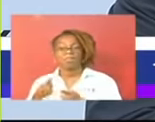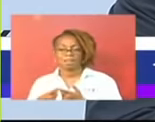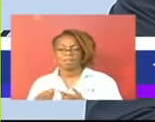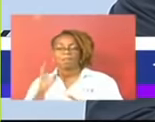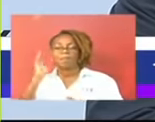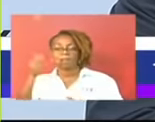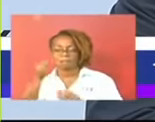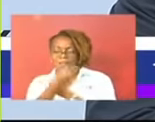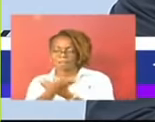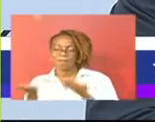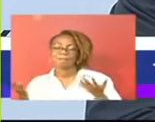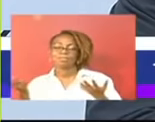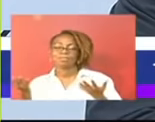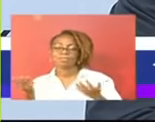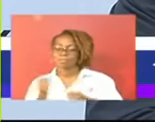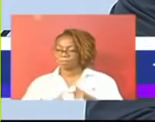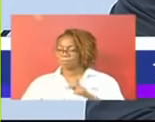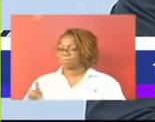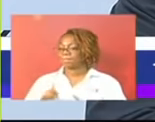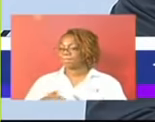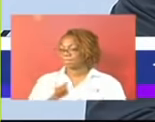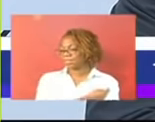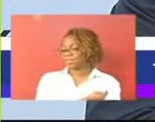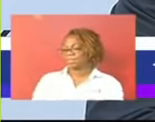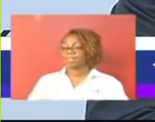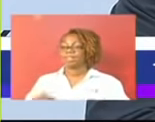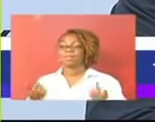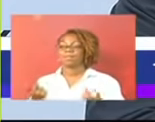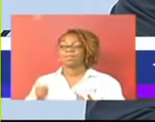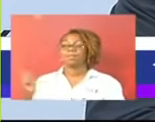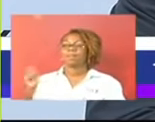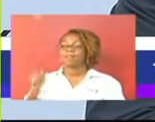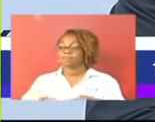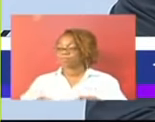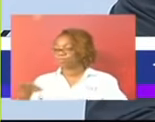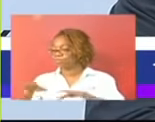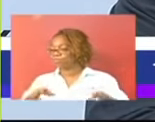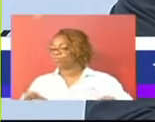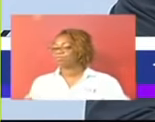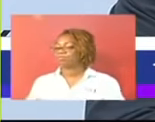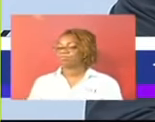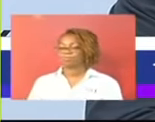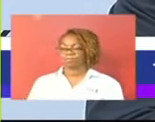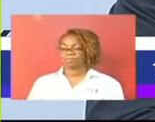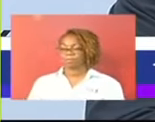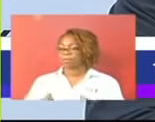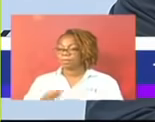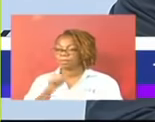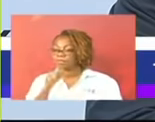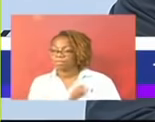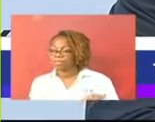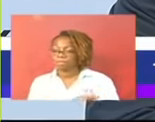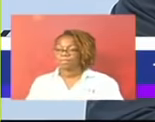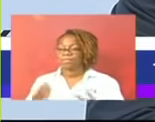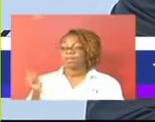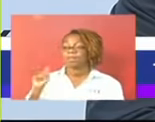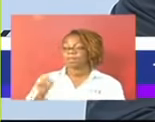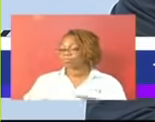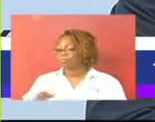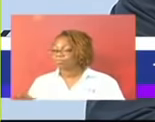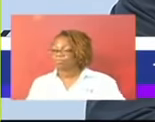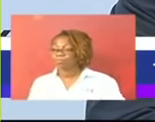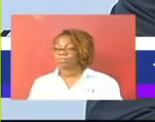vaccine uptake in those geographic areas. It's not a link that we can make yet. We're going to continue to analyze the data, and maybe later we'll be able to make